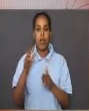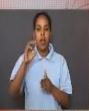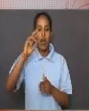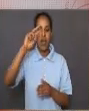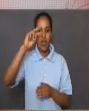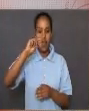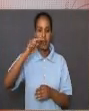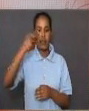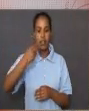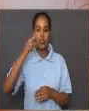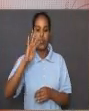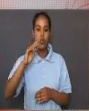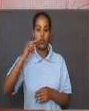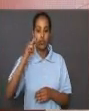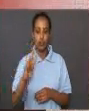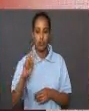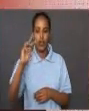ammonium nitrate crystal.